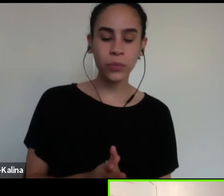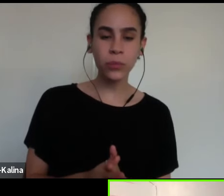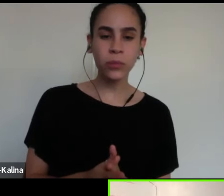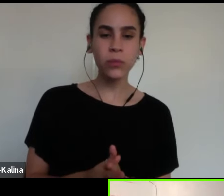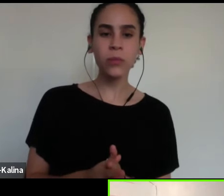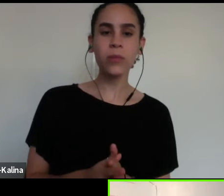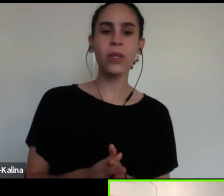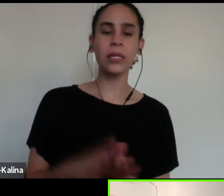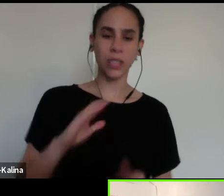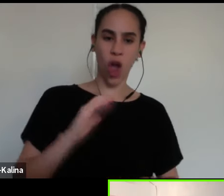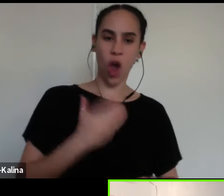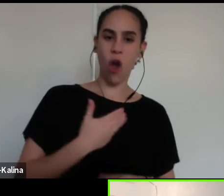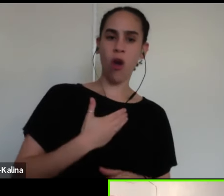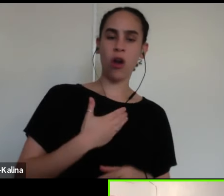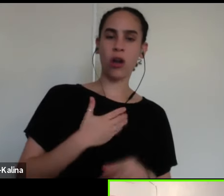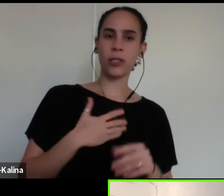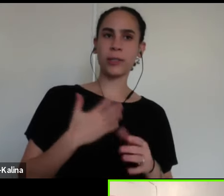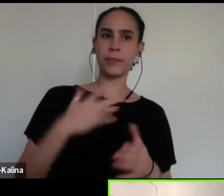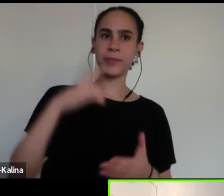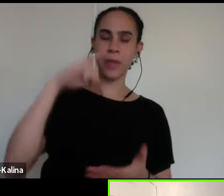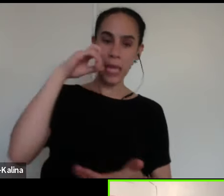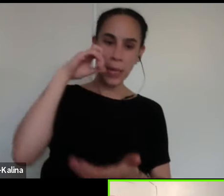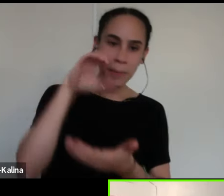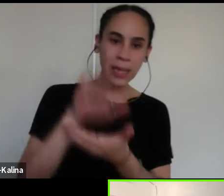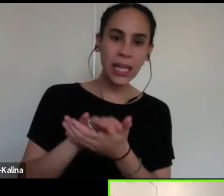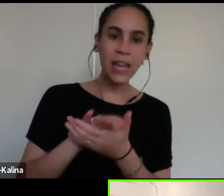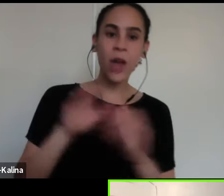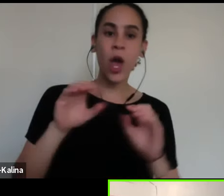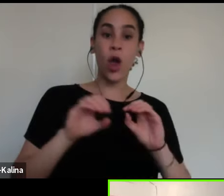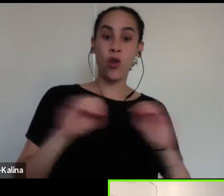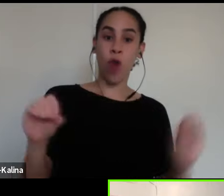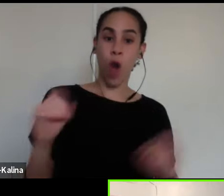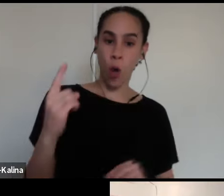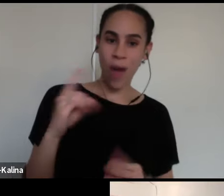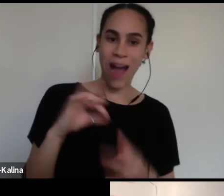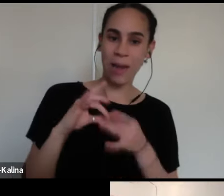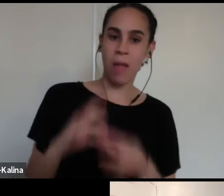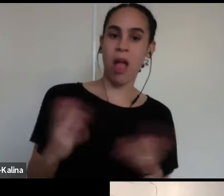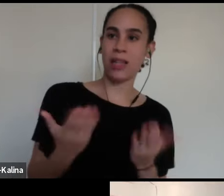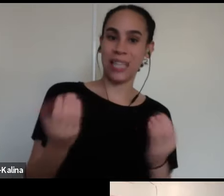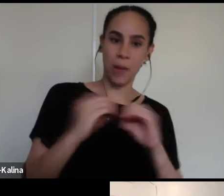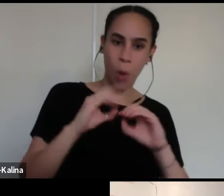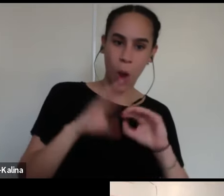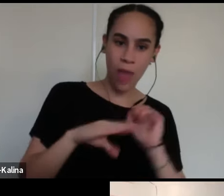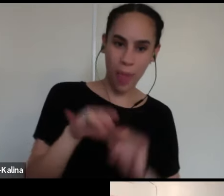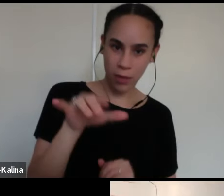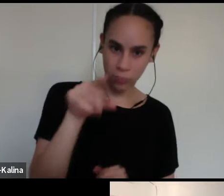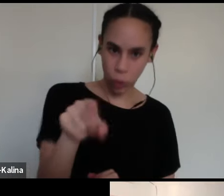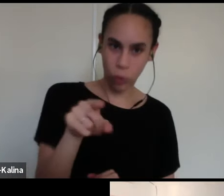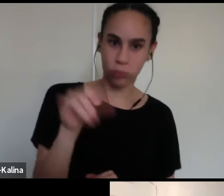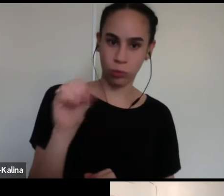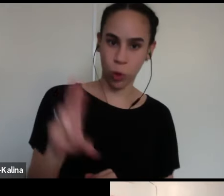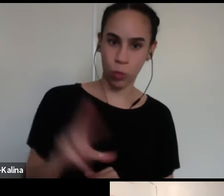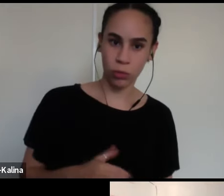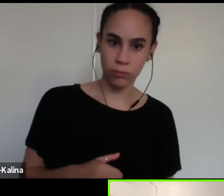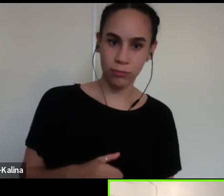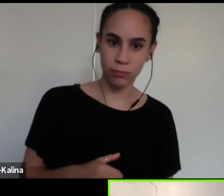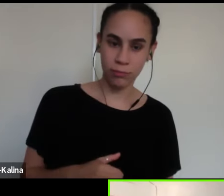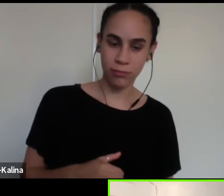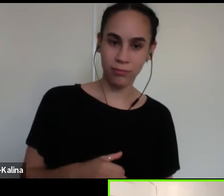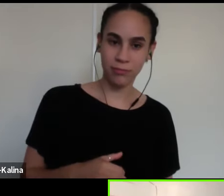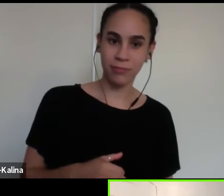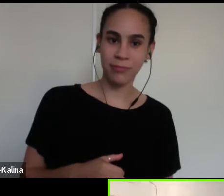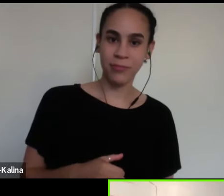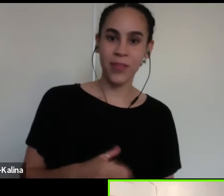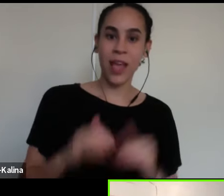fundamental belief that no one belongs here more than you. And the way that we live that out in